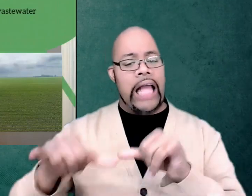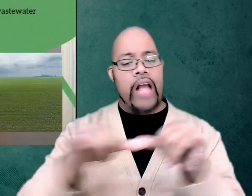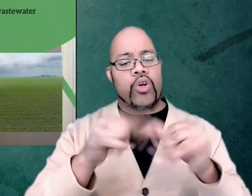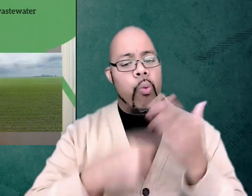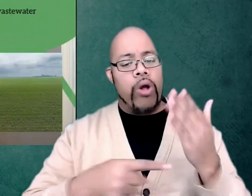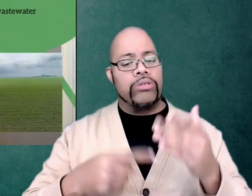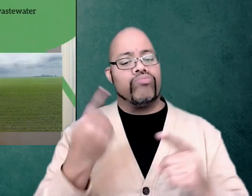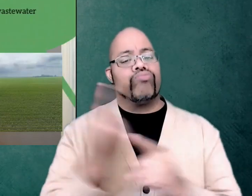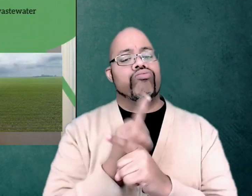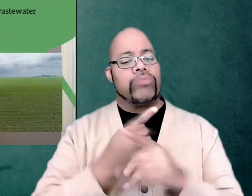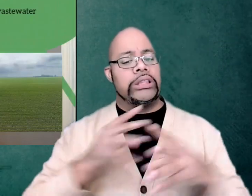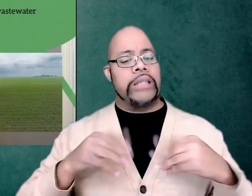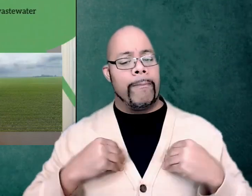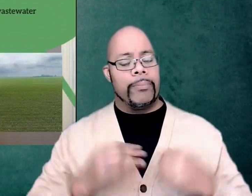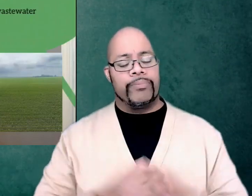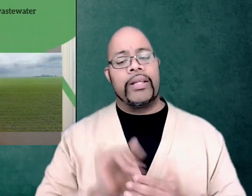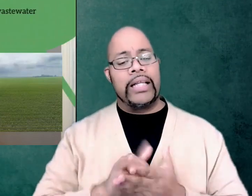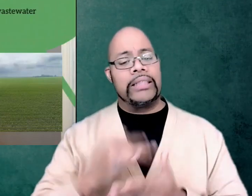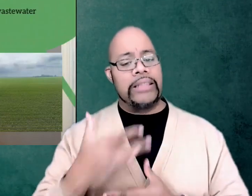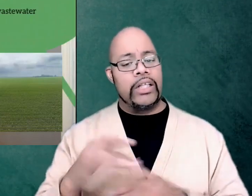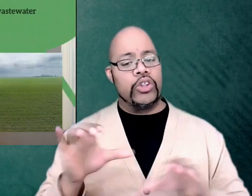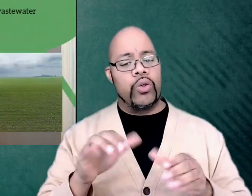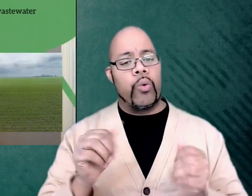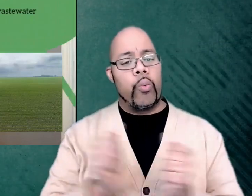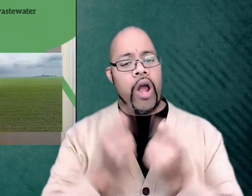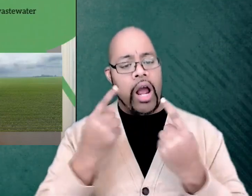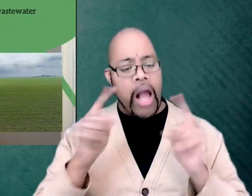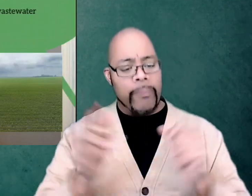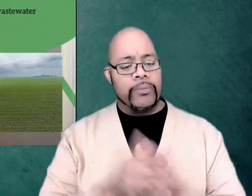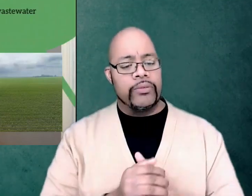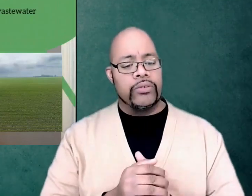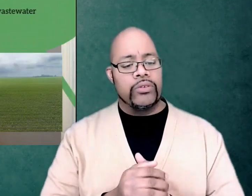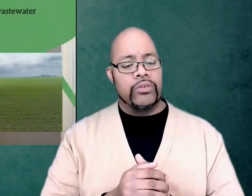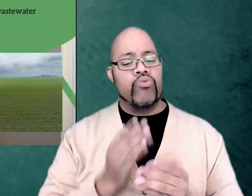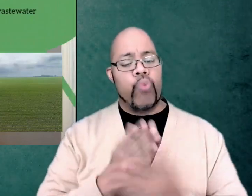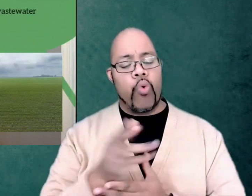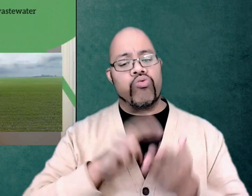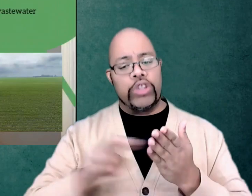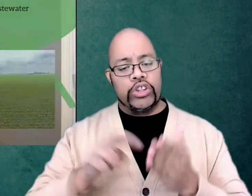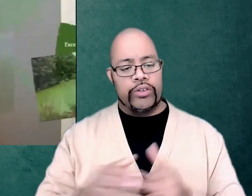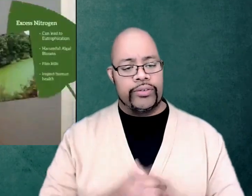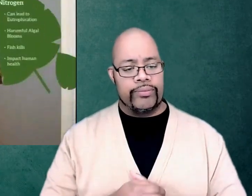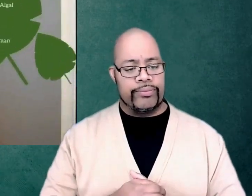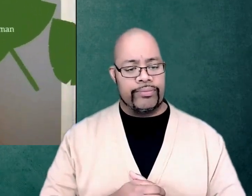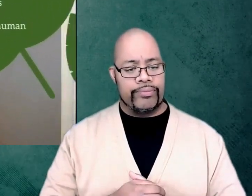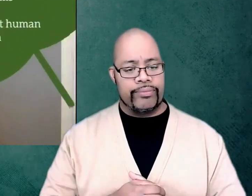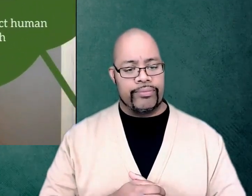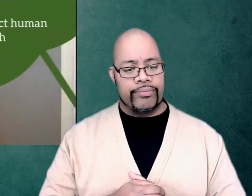for what's adequate. And that's usually done or accomplished by thorough research.